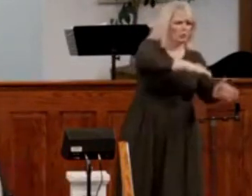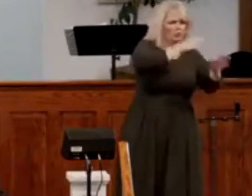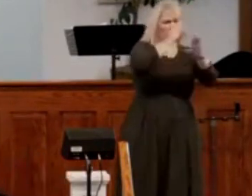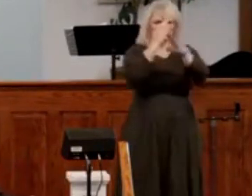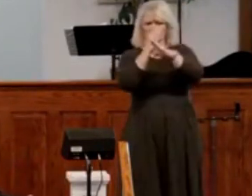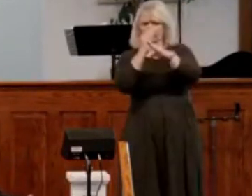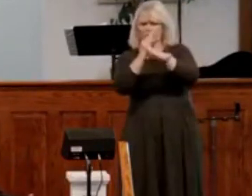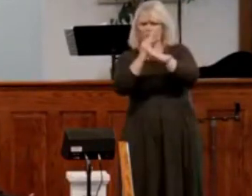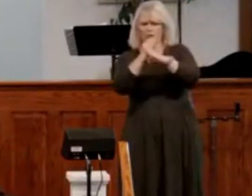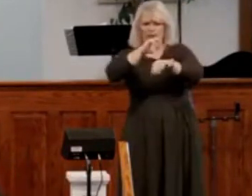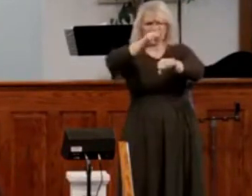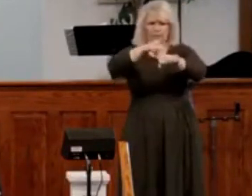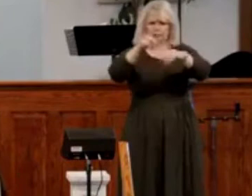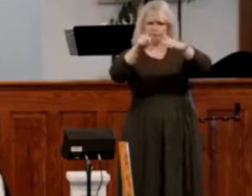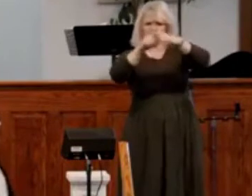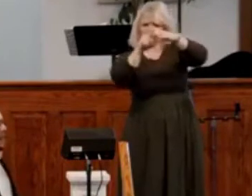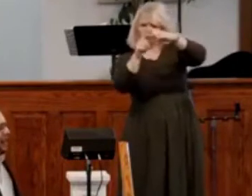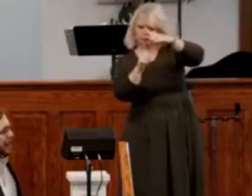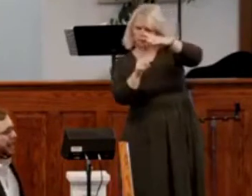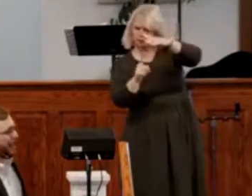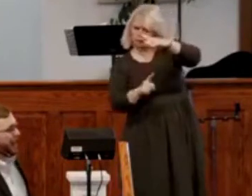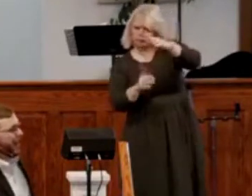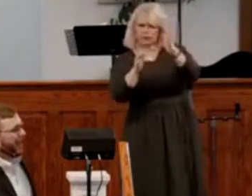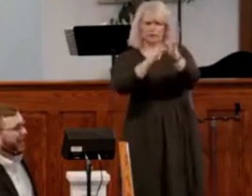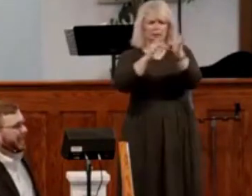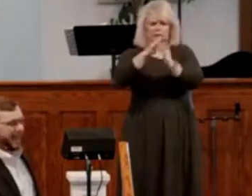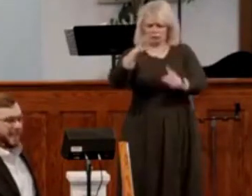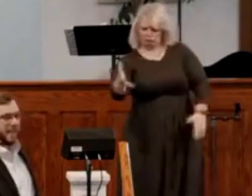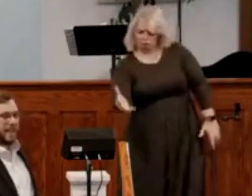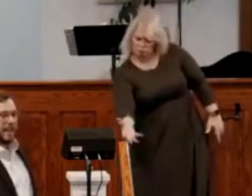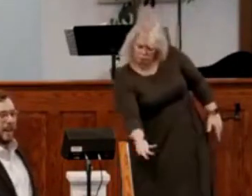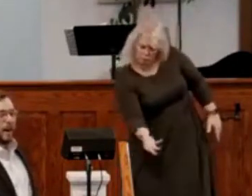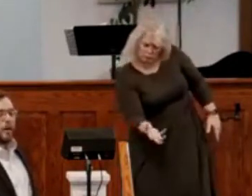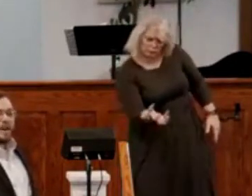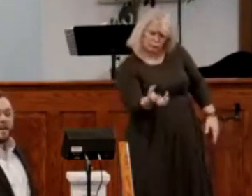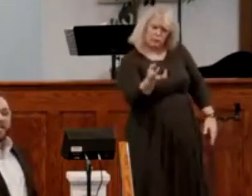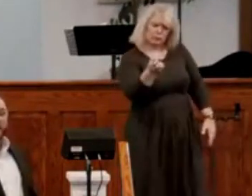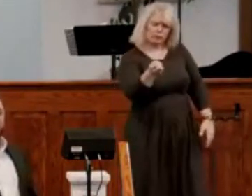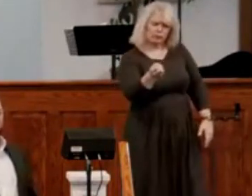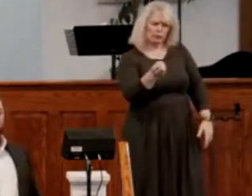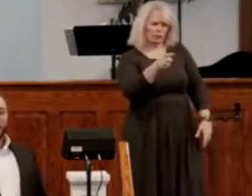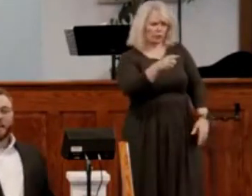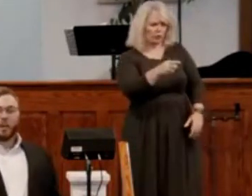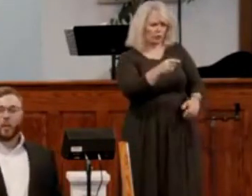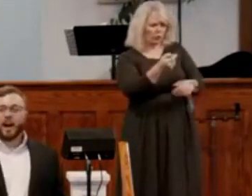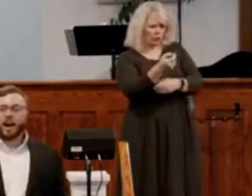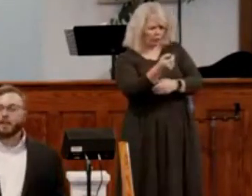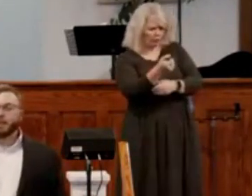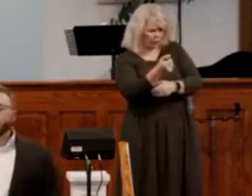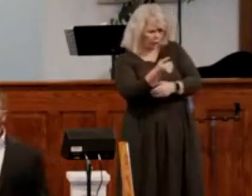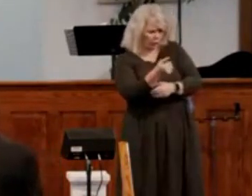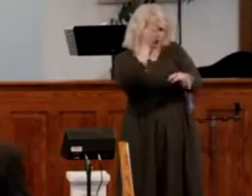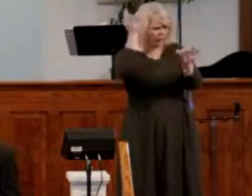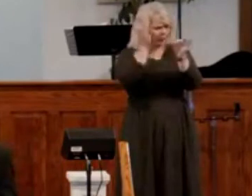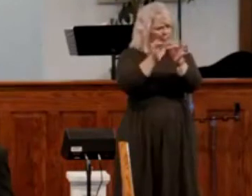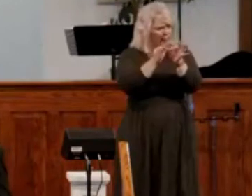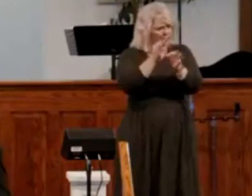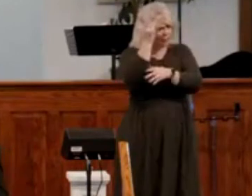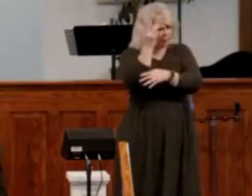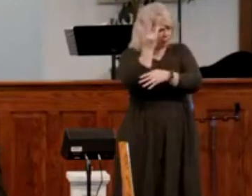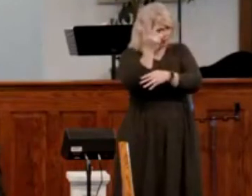starts to sink. And Jesus picks him up and he says, O ye of little faith, why have you